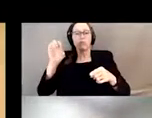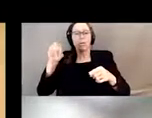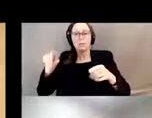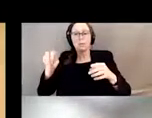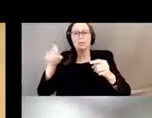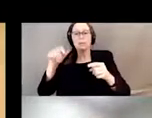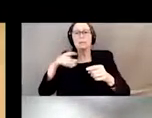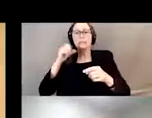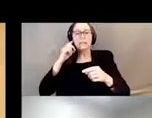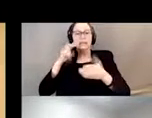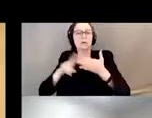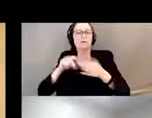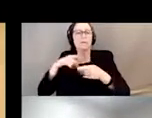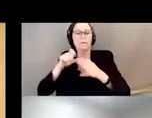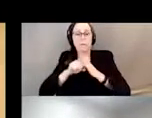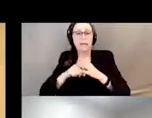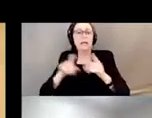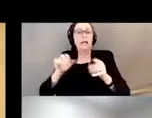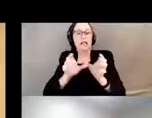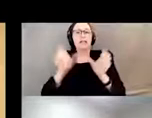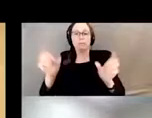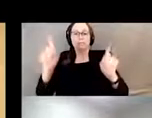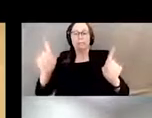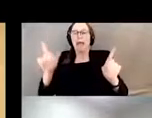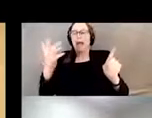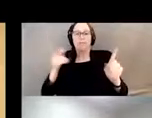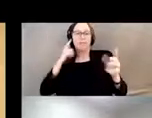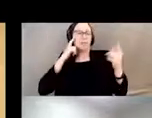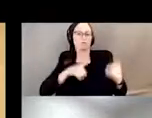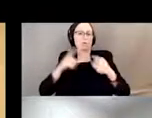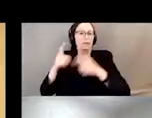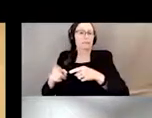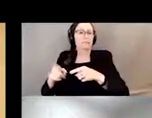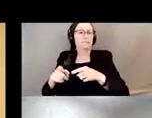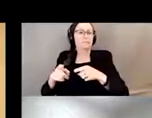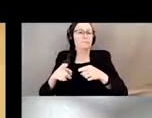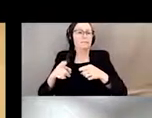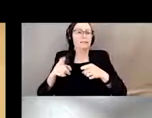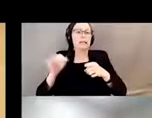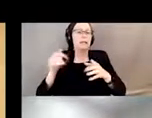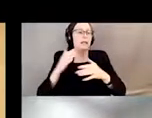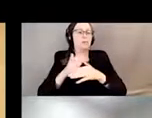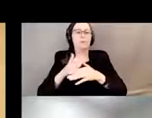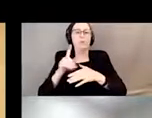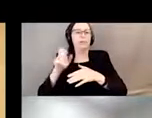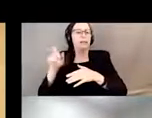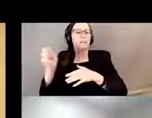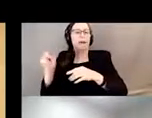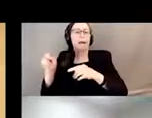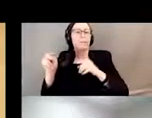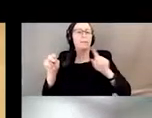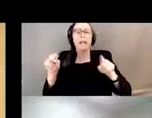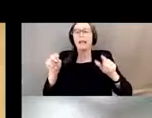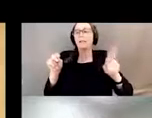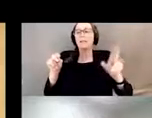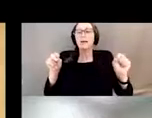Ghani Bahardar. This is after they made the peace agreement. Okay, just between the Taliban and the United States,